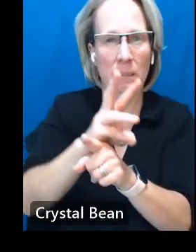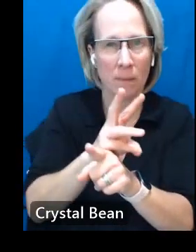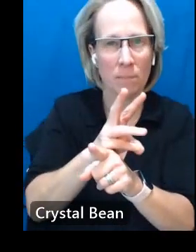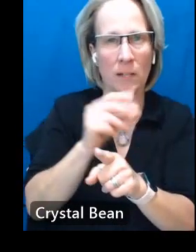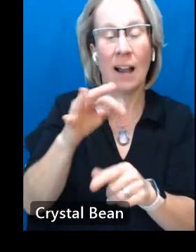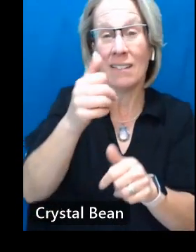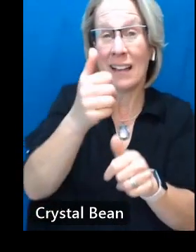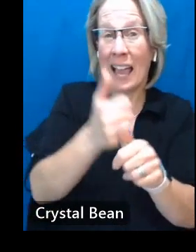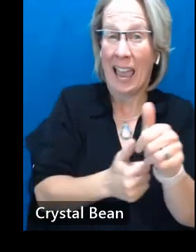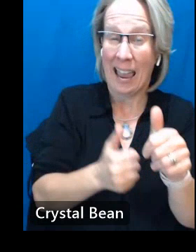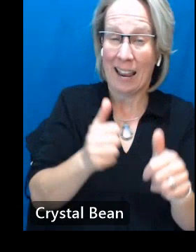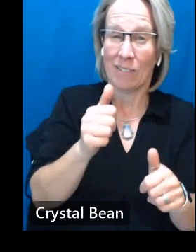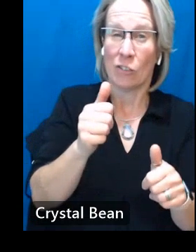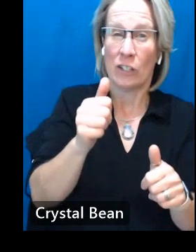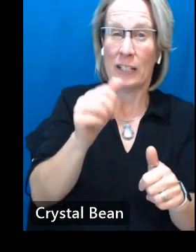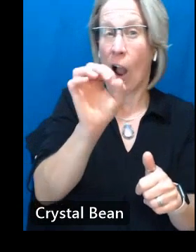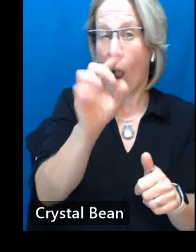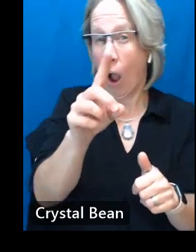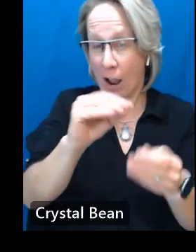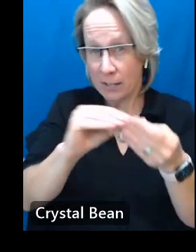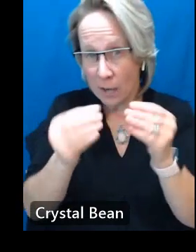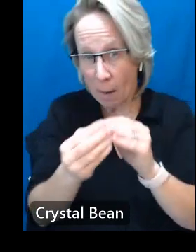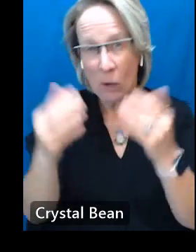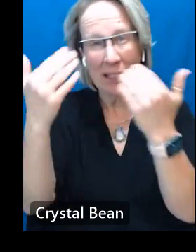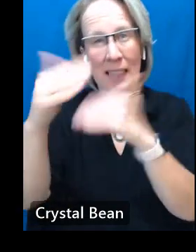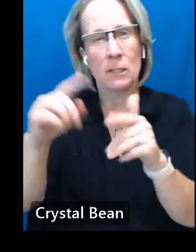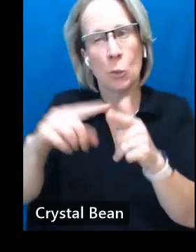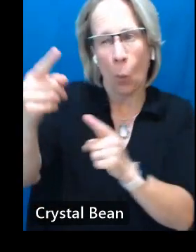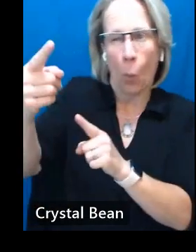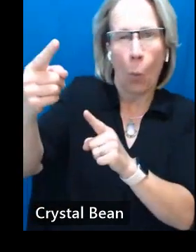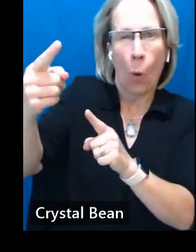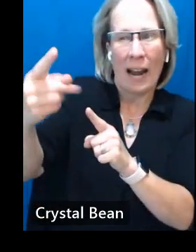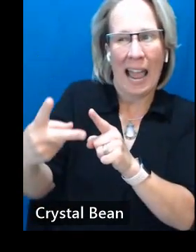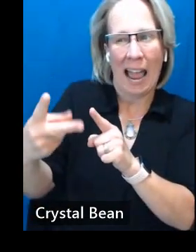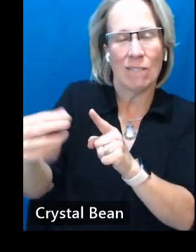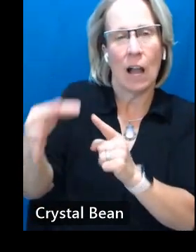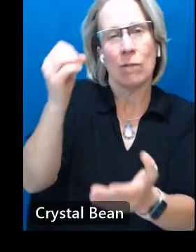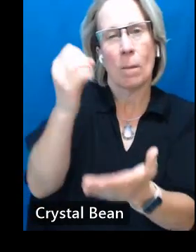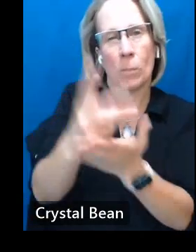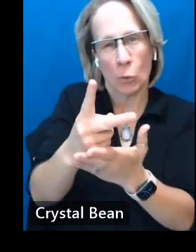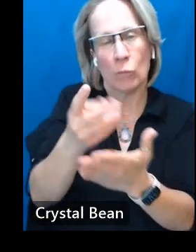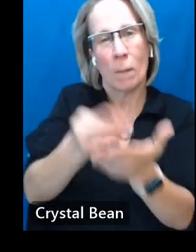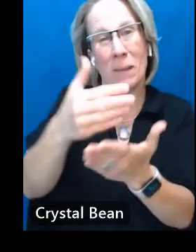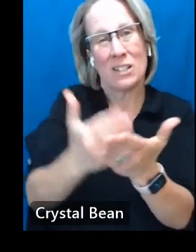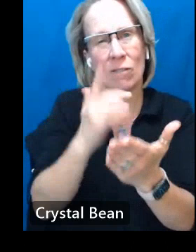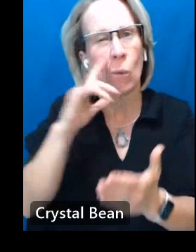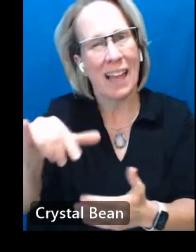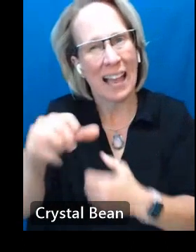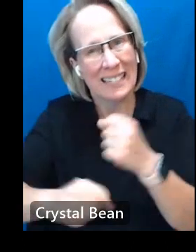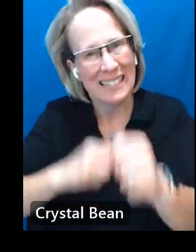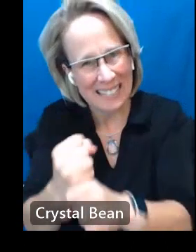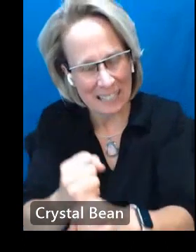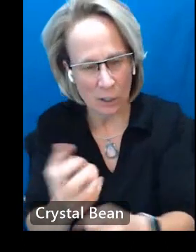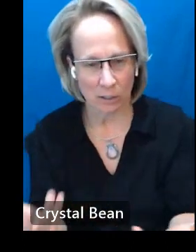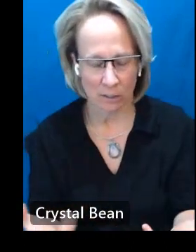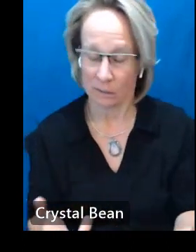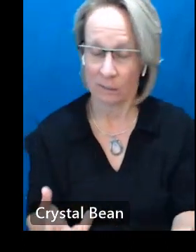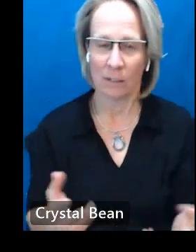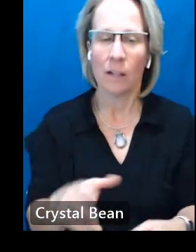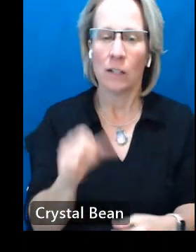limited to 1/2 of the approved budget for that year. So why does this exist?